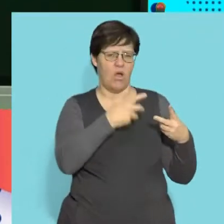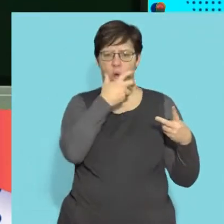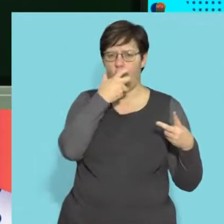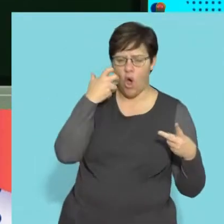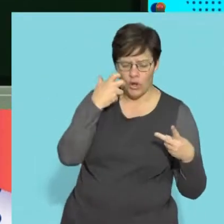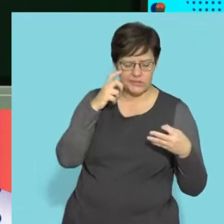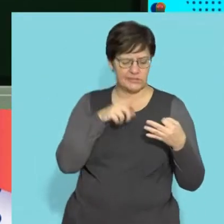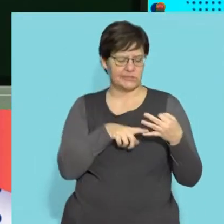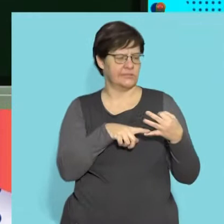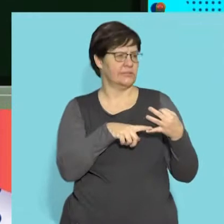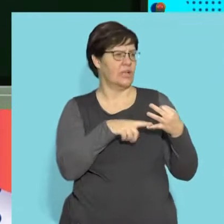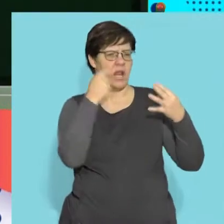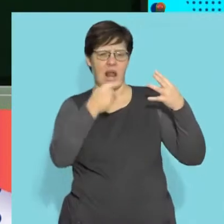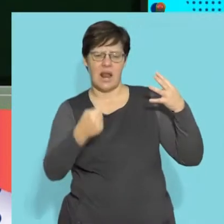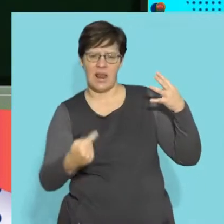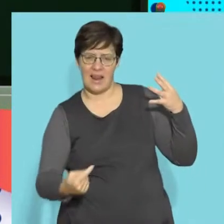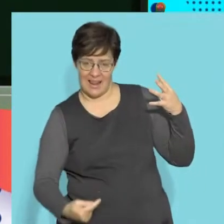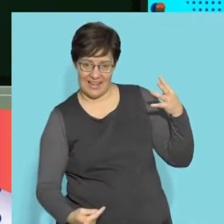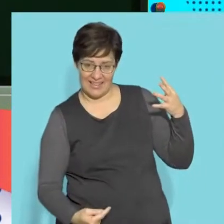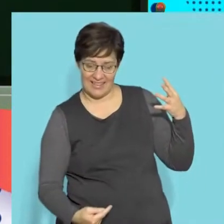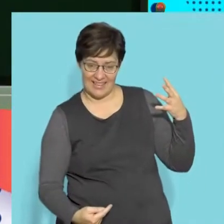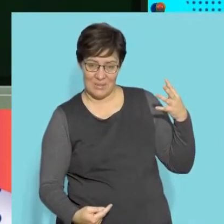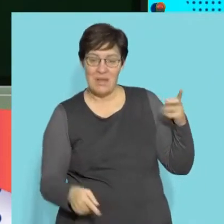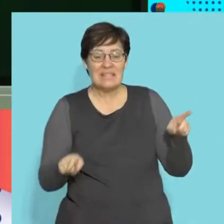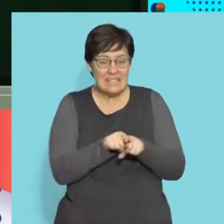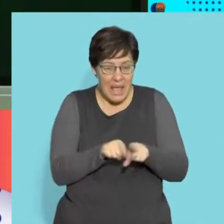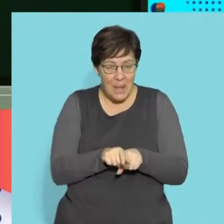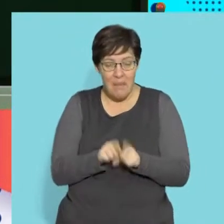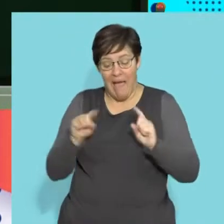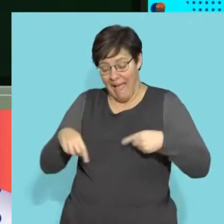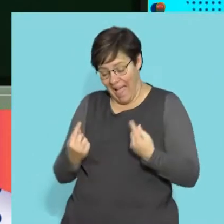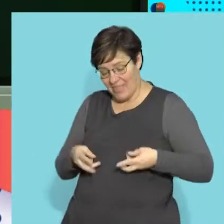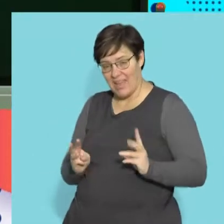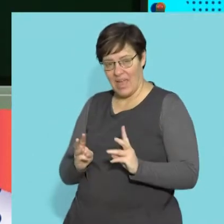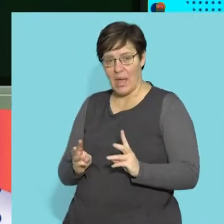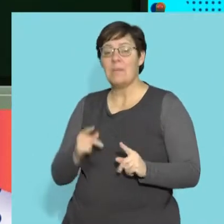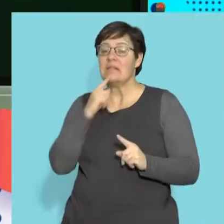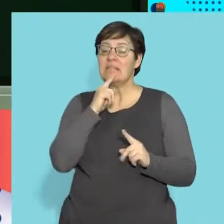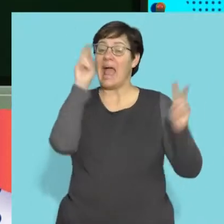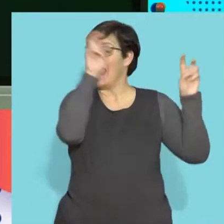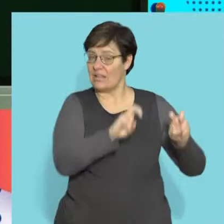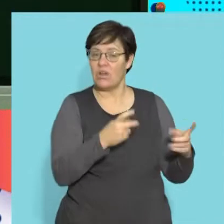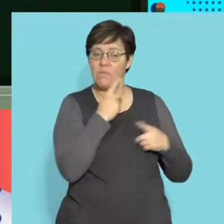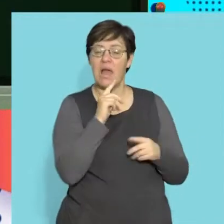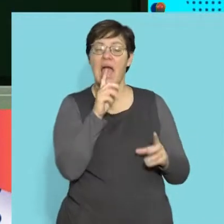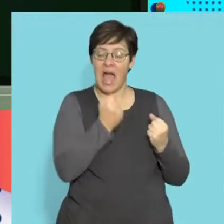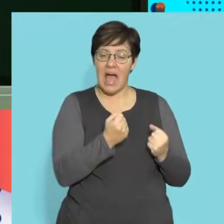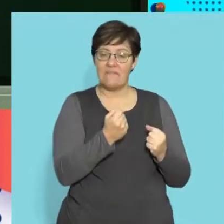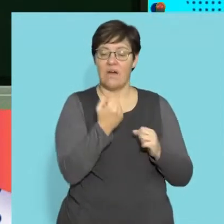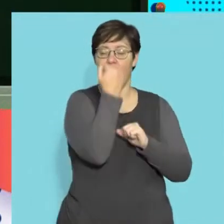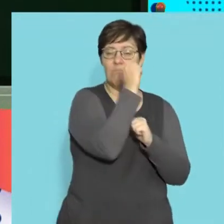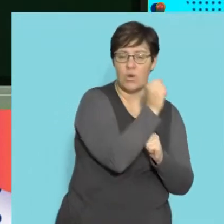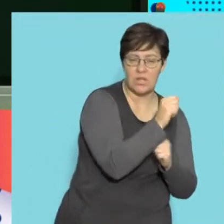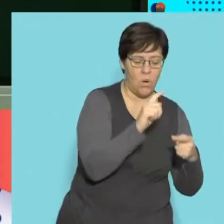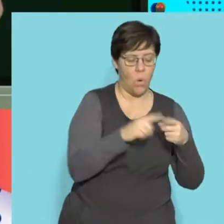lighting, there's heating, but you know what? There are a whole lot of other ways as well, and those involve motors and